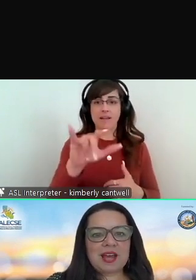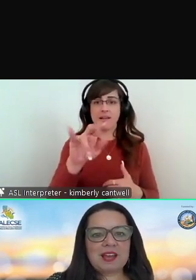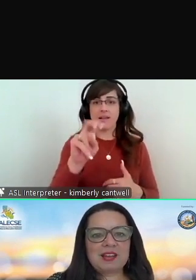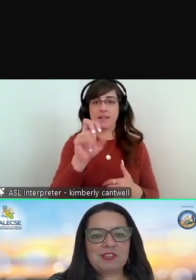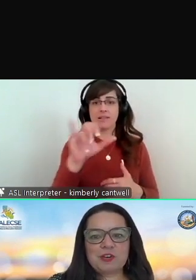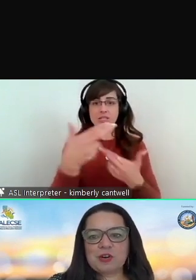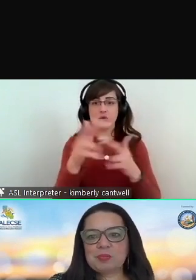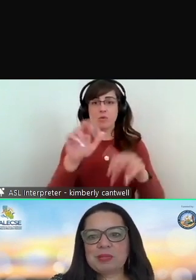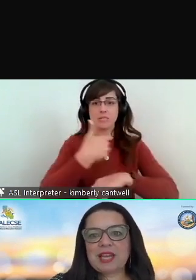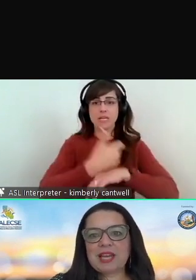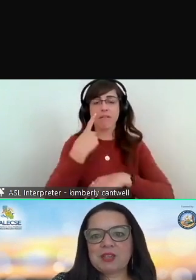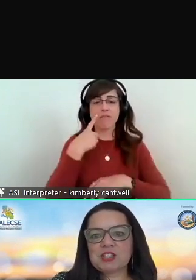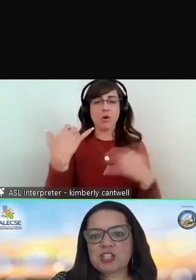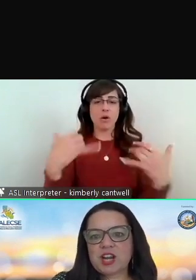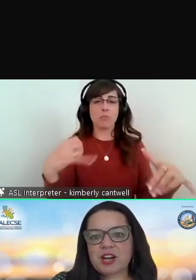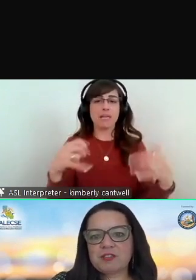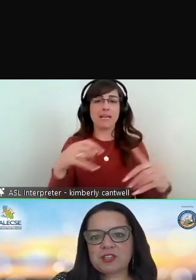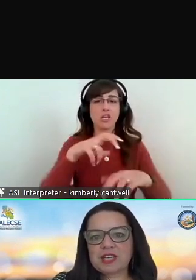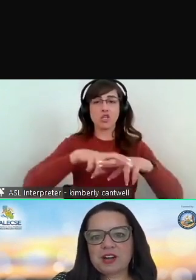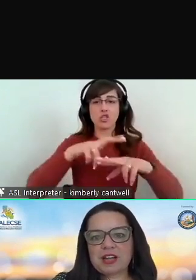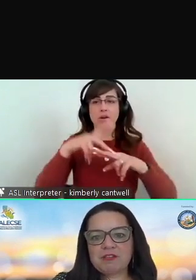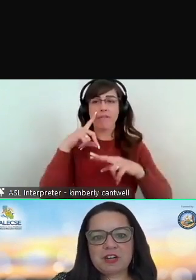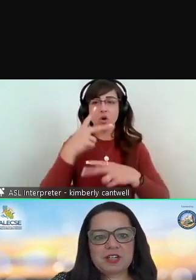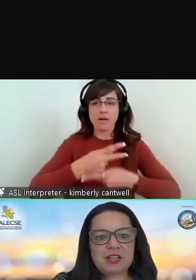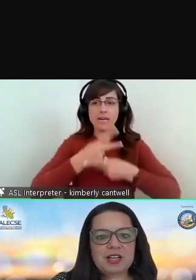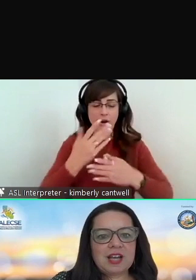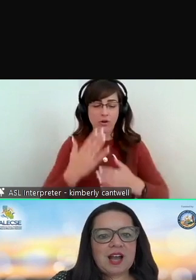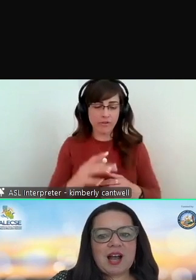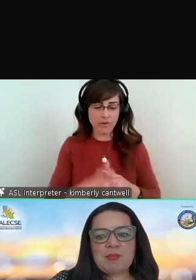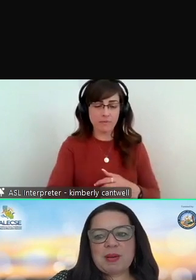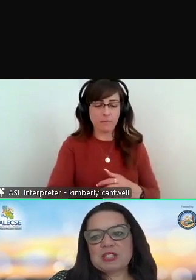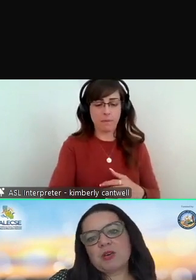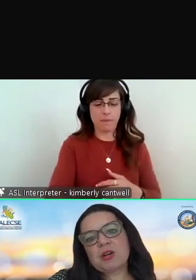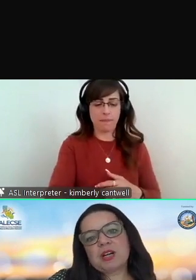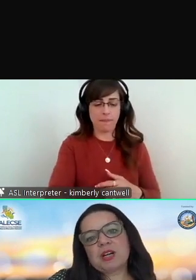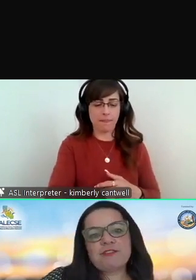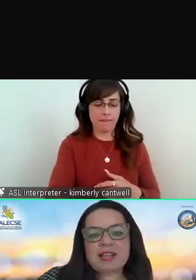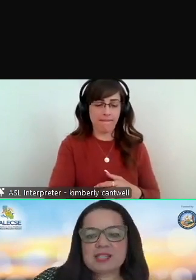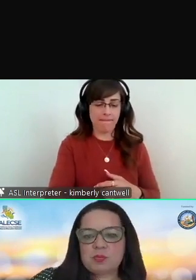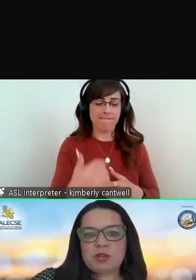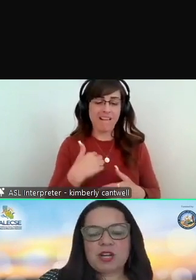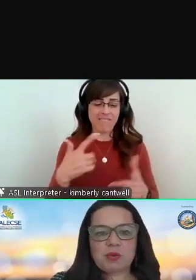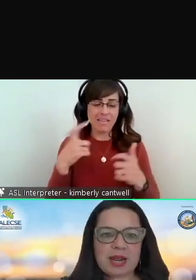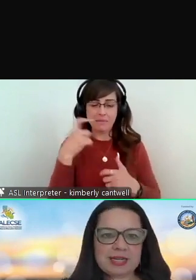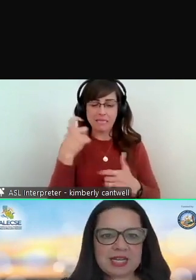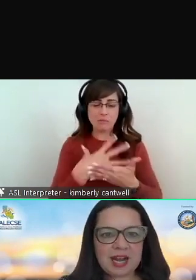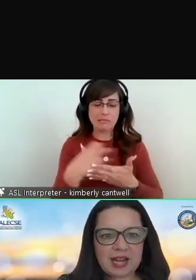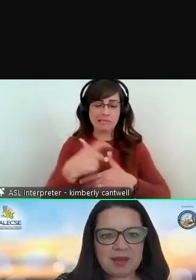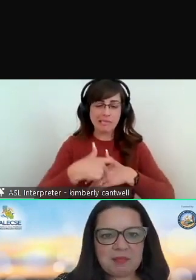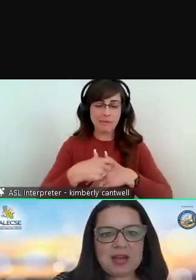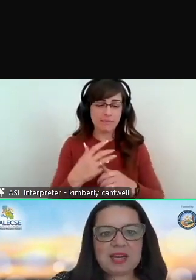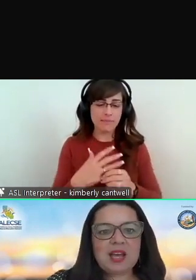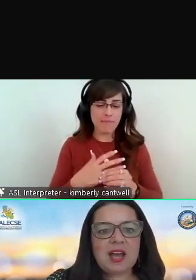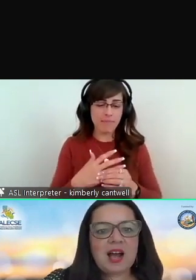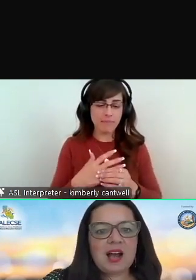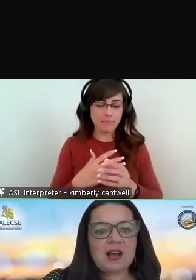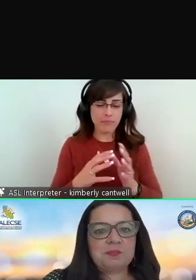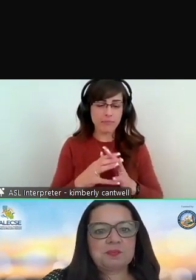up for play. There's a chair for the caregiver. I'm just going kind of fast because we're going to run out of time,